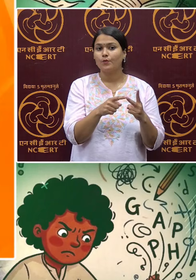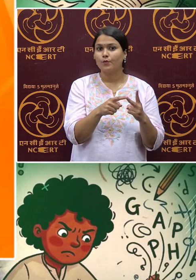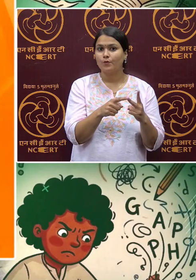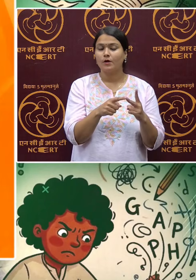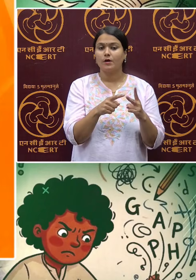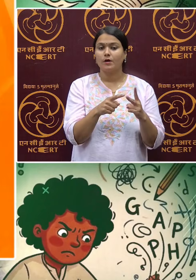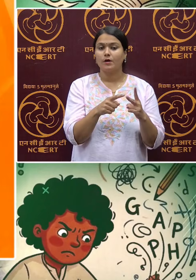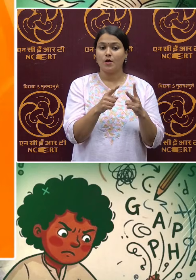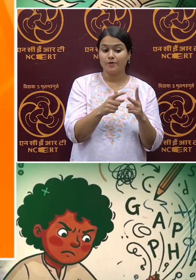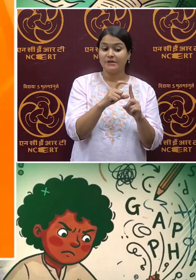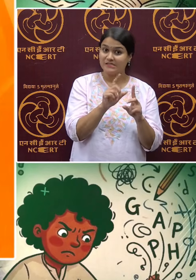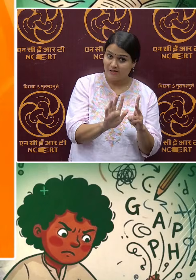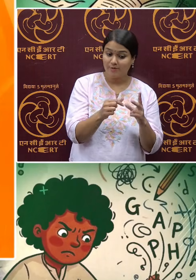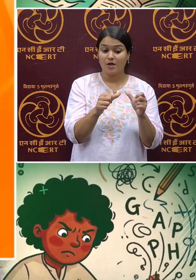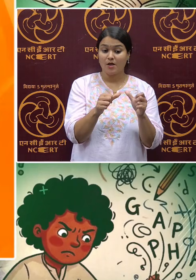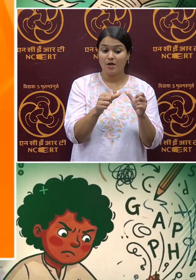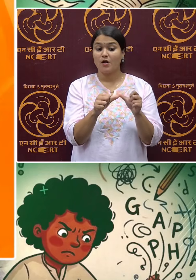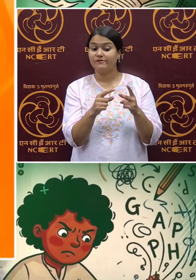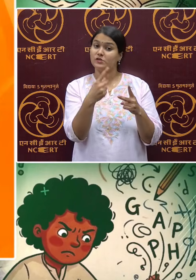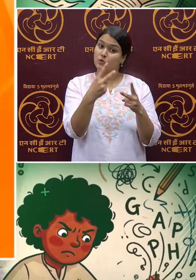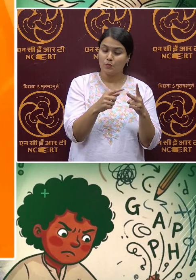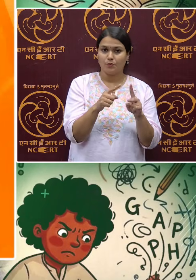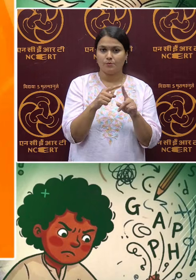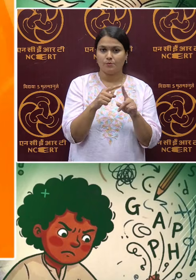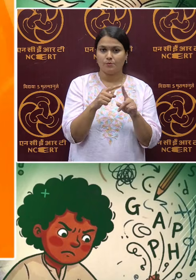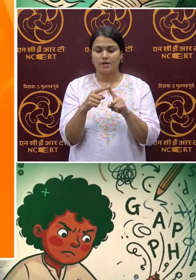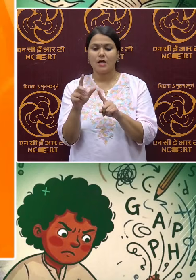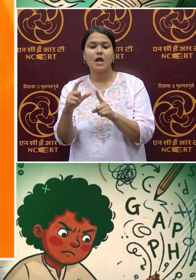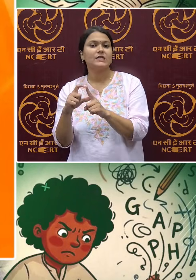as aphasia. The child with dyslexia could tell